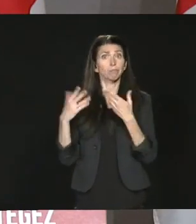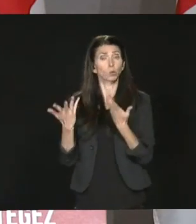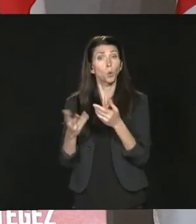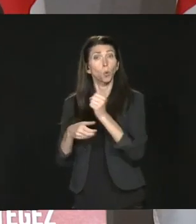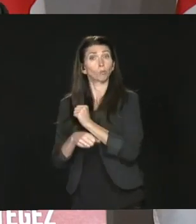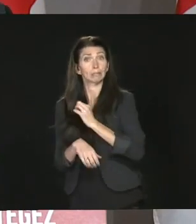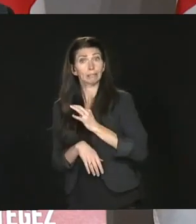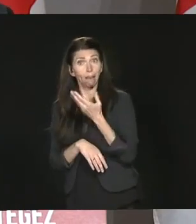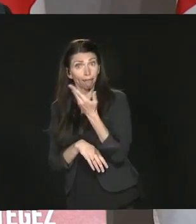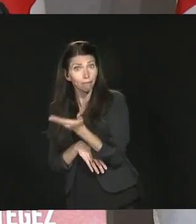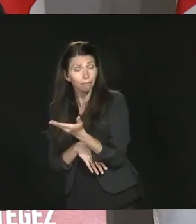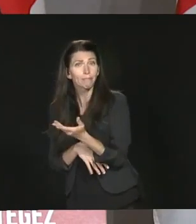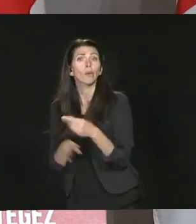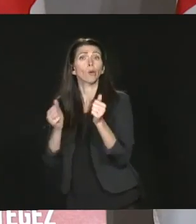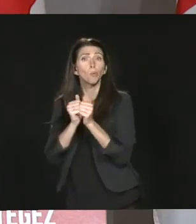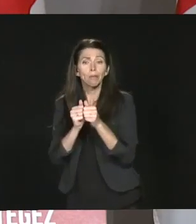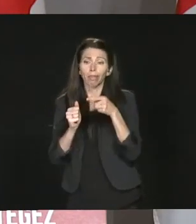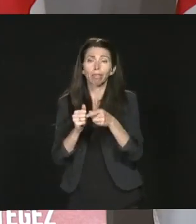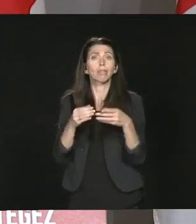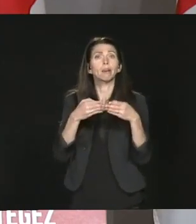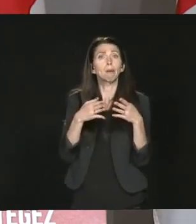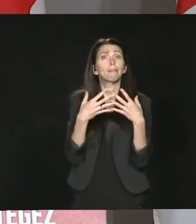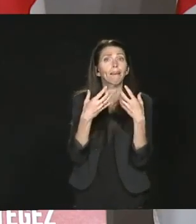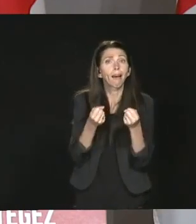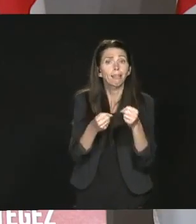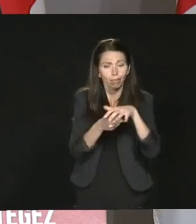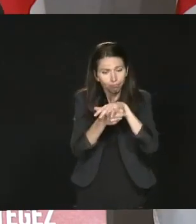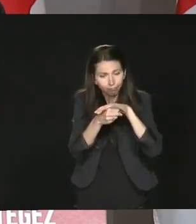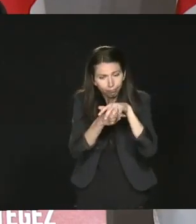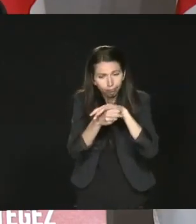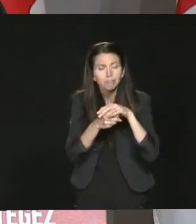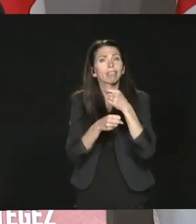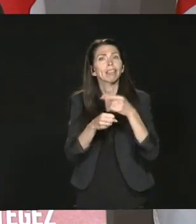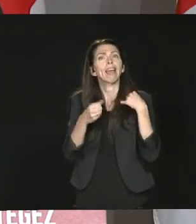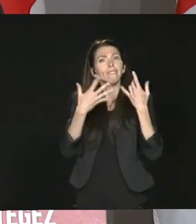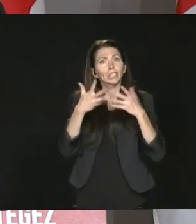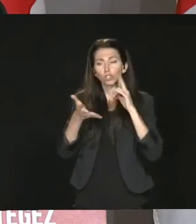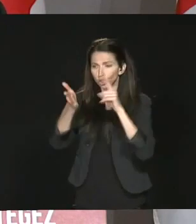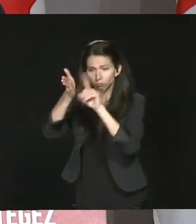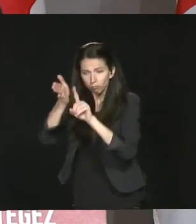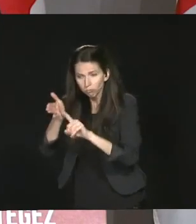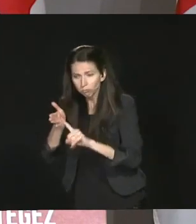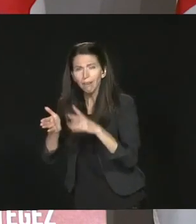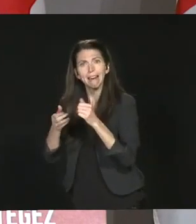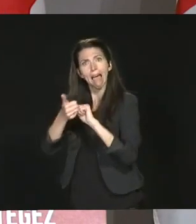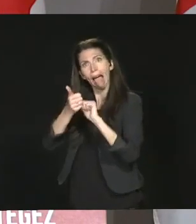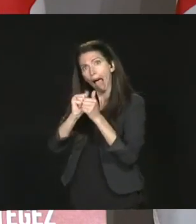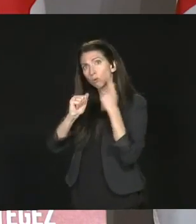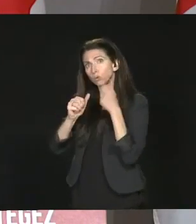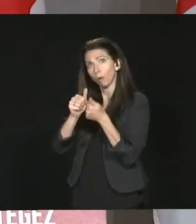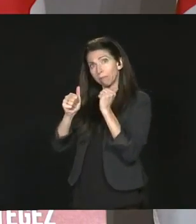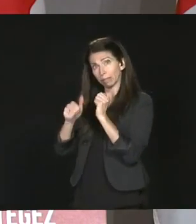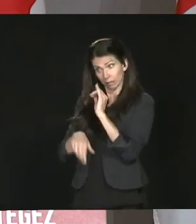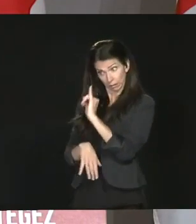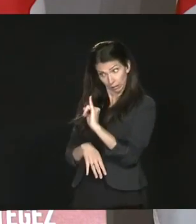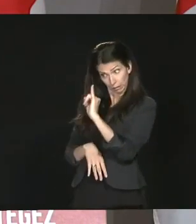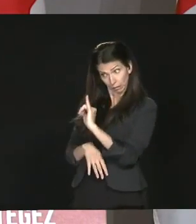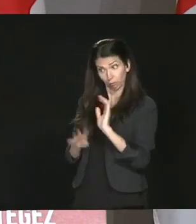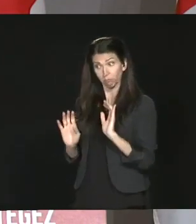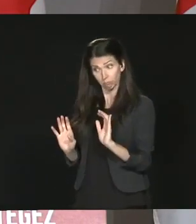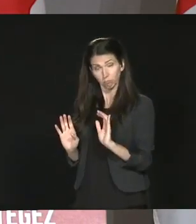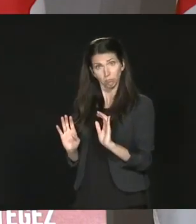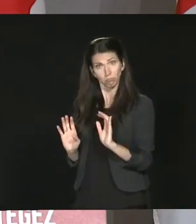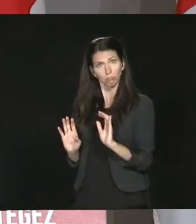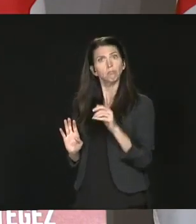authorities, have conducted workplace health and safety audits, infection control and prevention audits. They've ensured that all inmates and all staff have